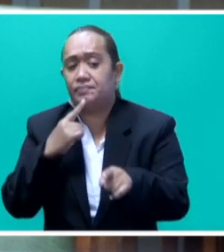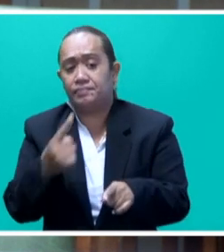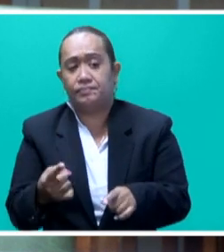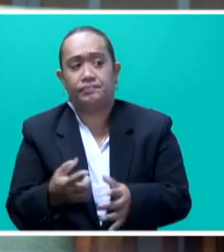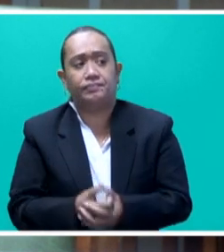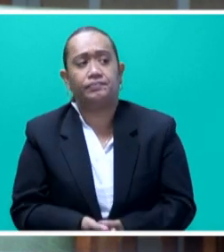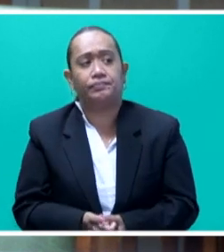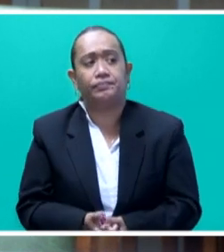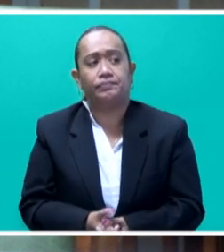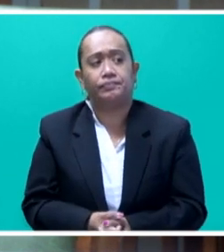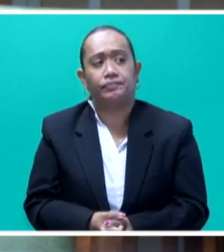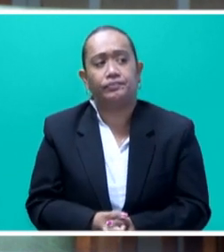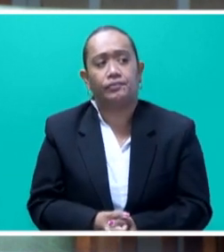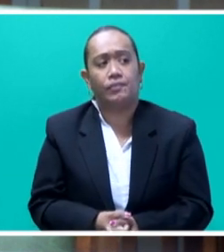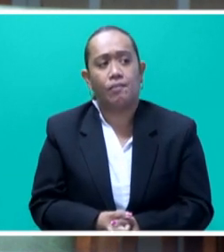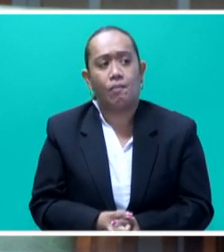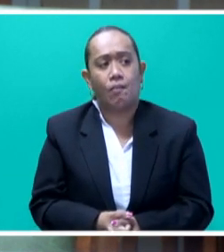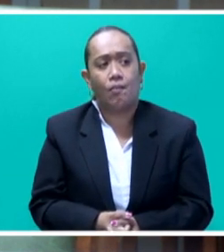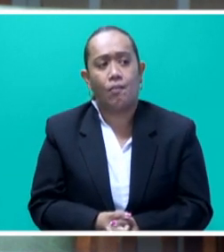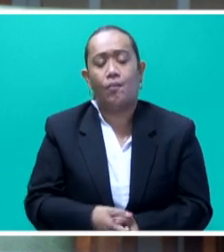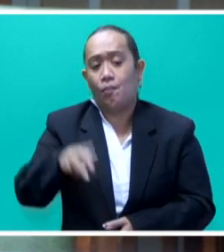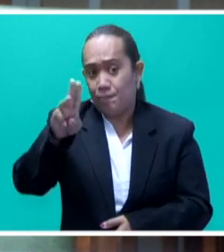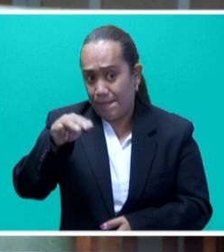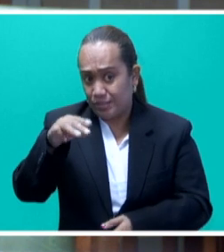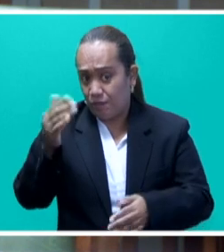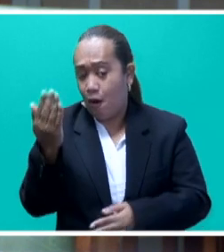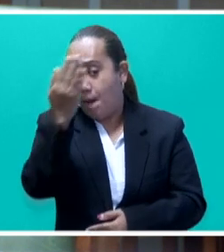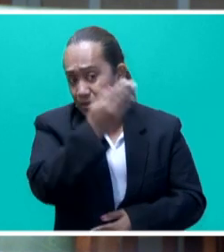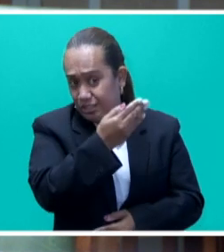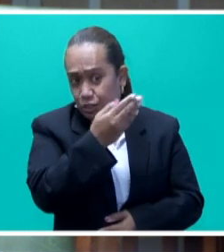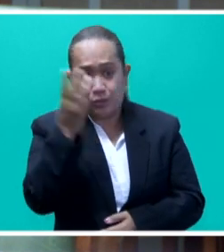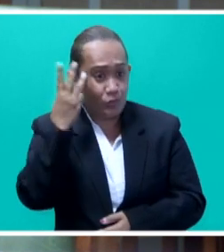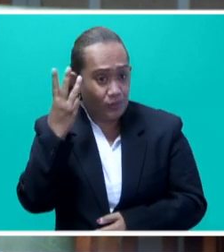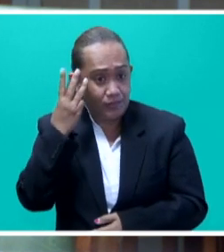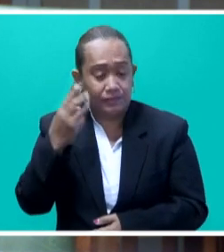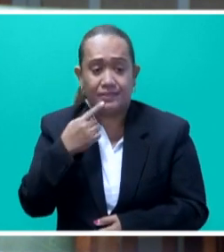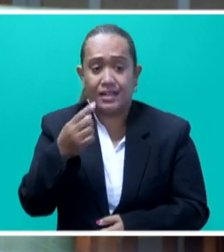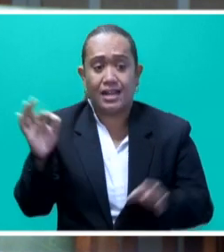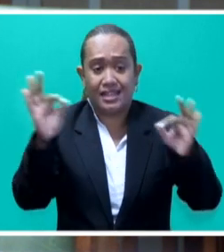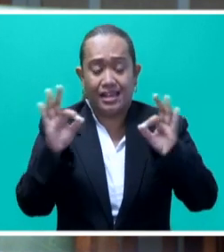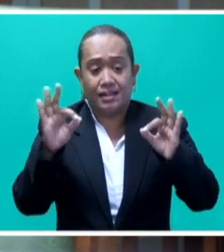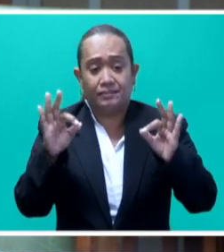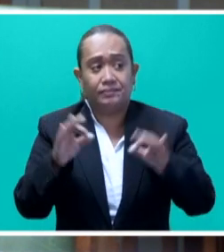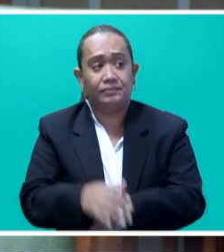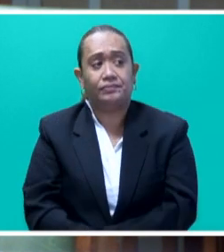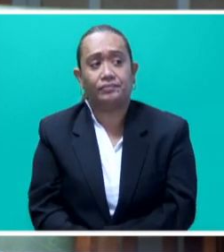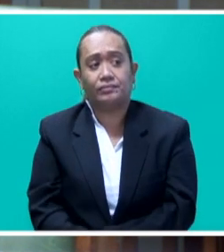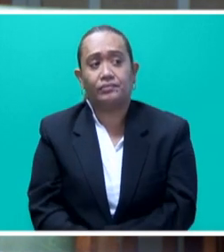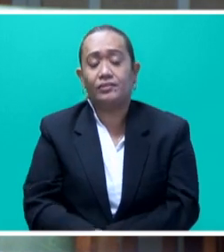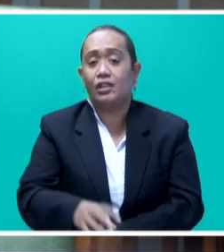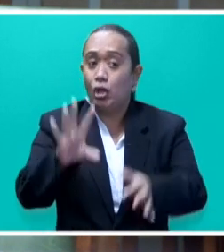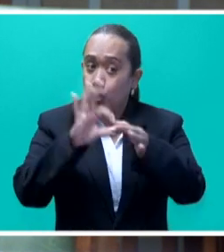Order. Mr. Speaker, sir, and the members of the opposition, women opposition, have not said anything about it. One of your